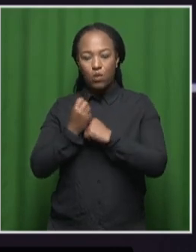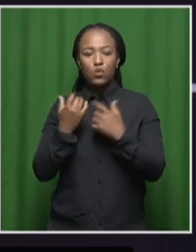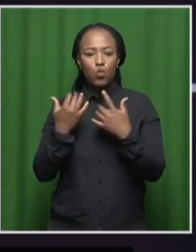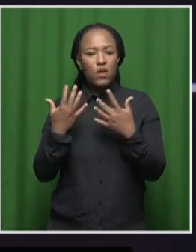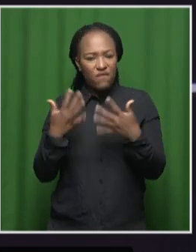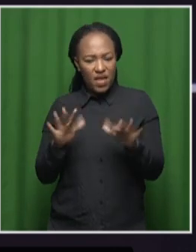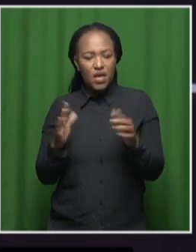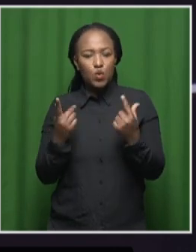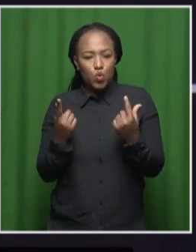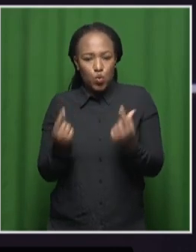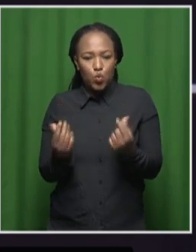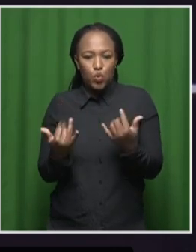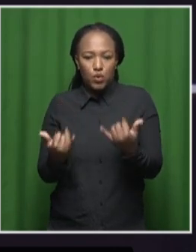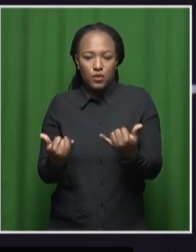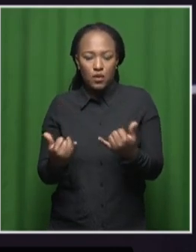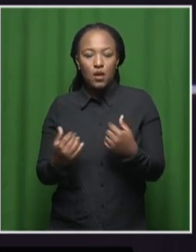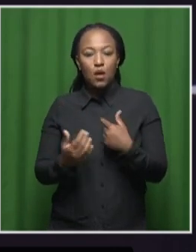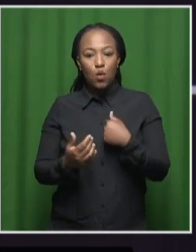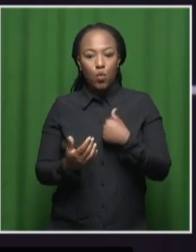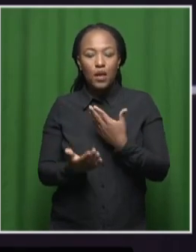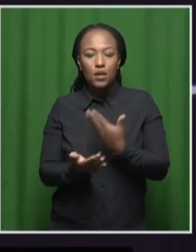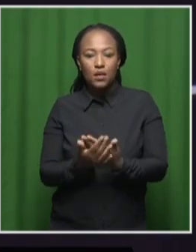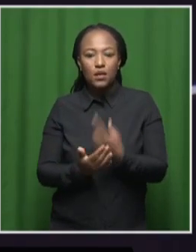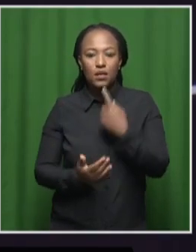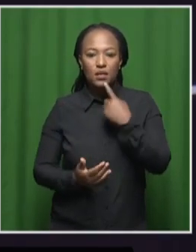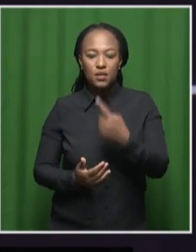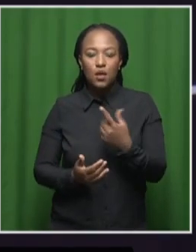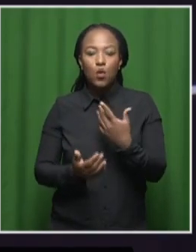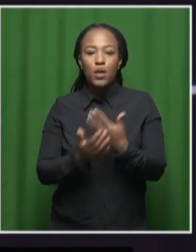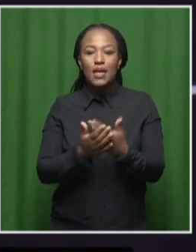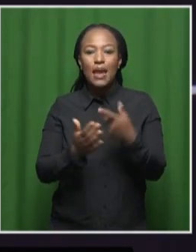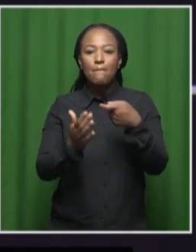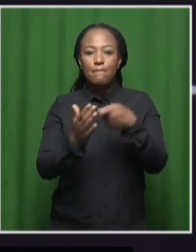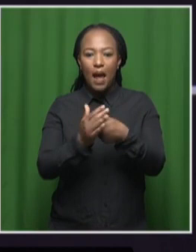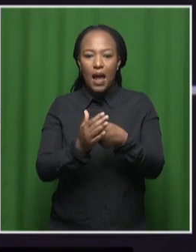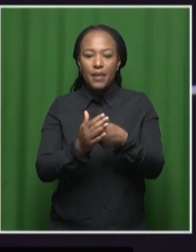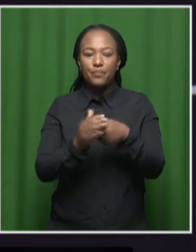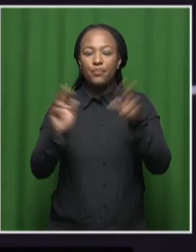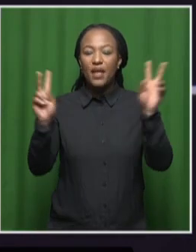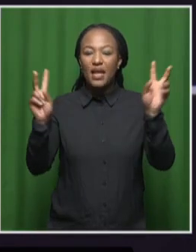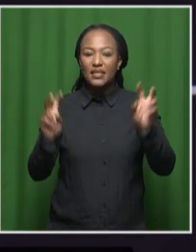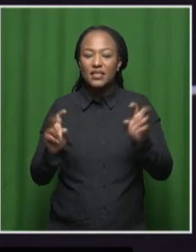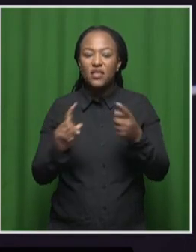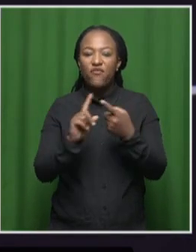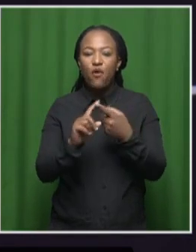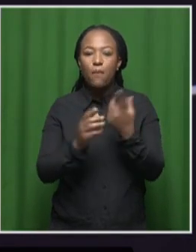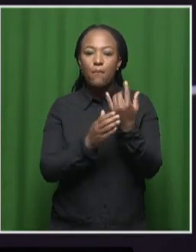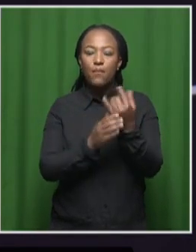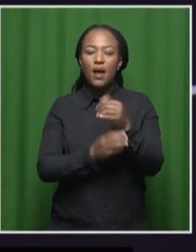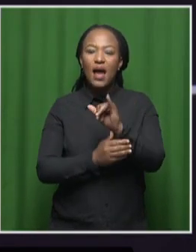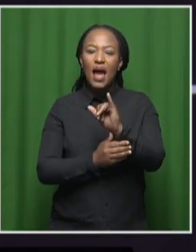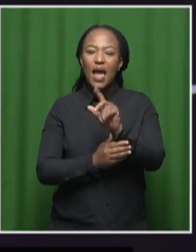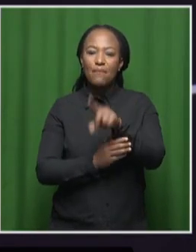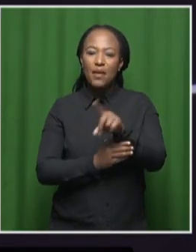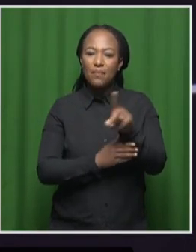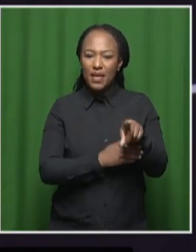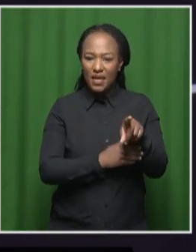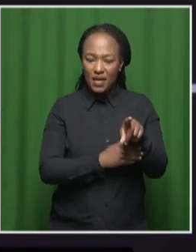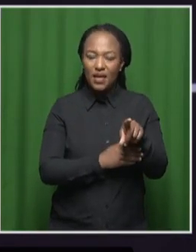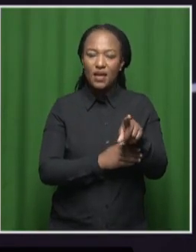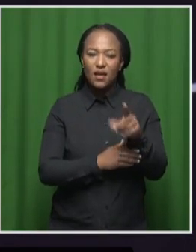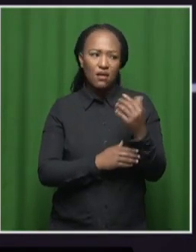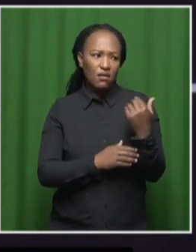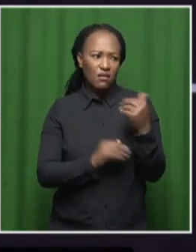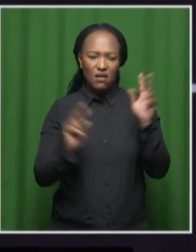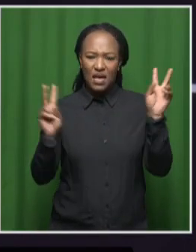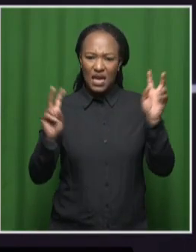are able to say we are ready to buy power from independent power producers. There was an energy endeavor that was